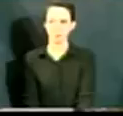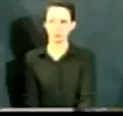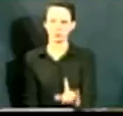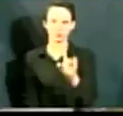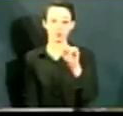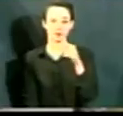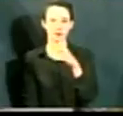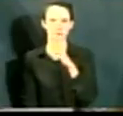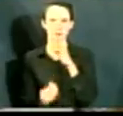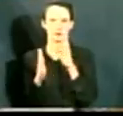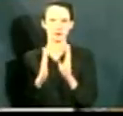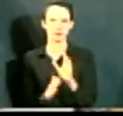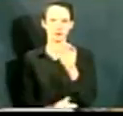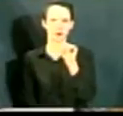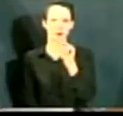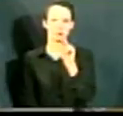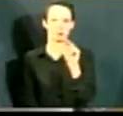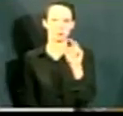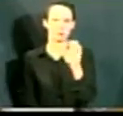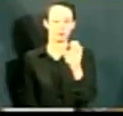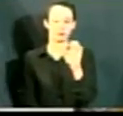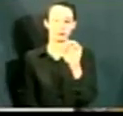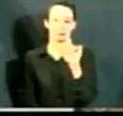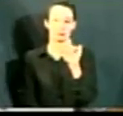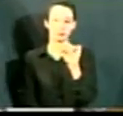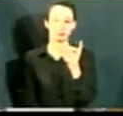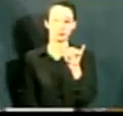is Ann Loy.